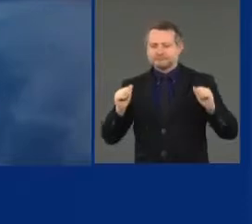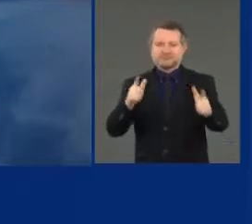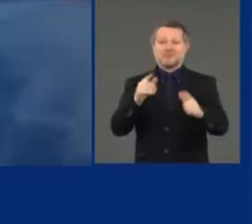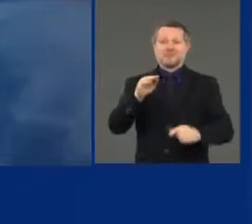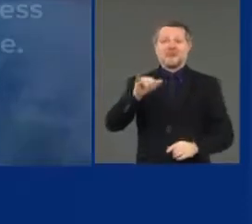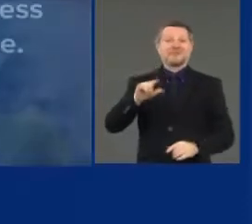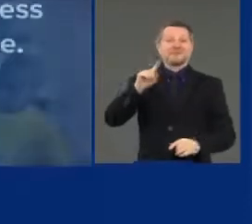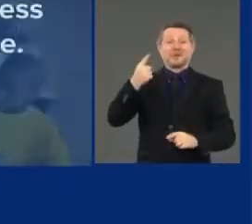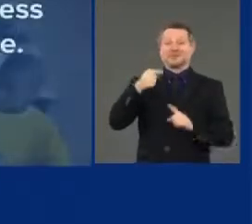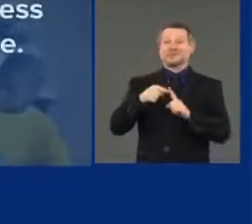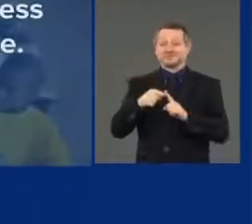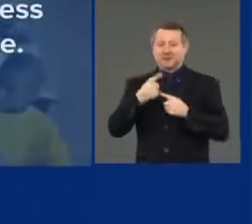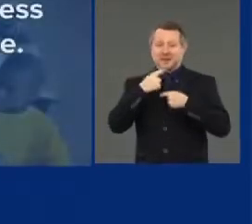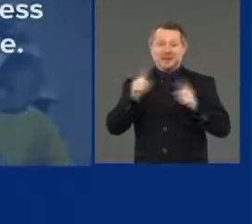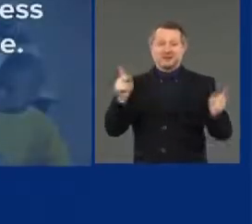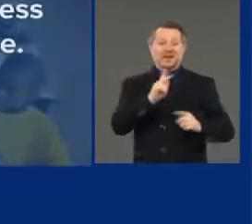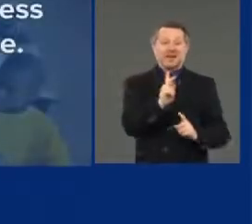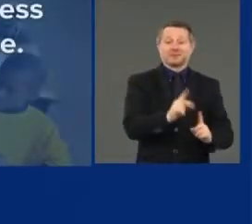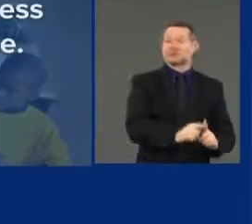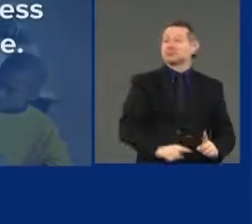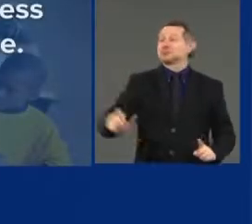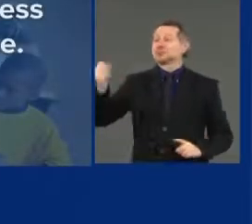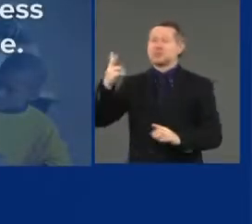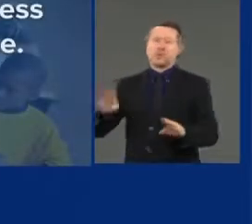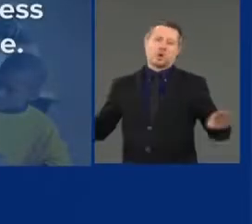would be closed for the rest of the academic year.